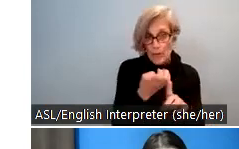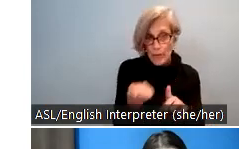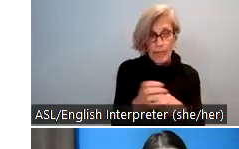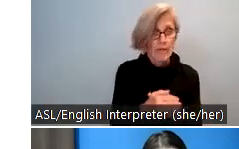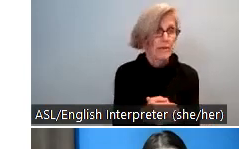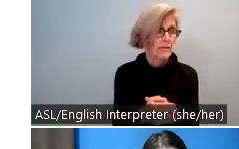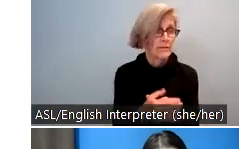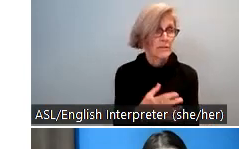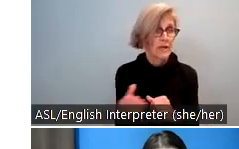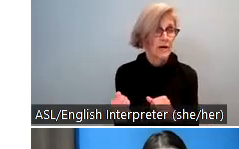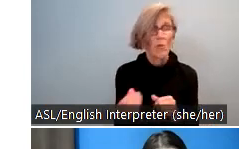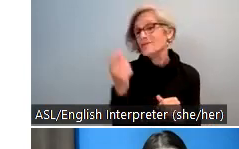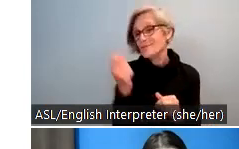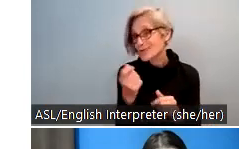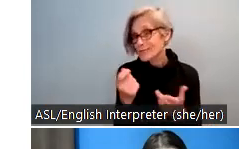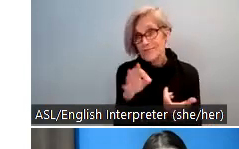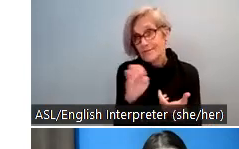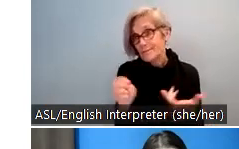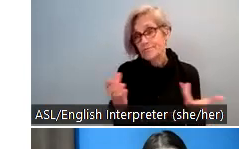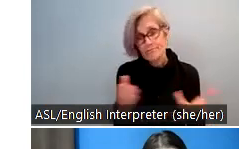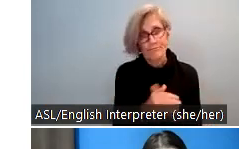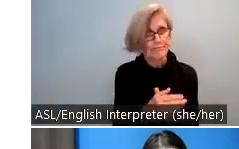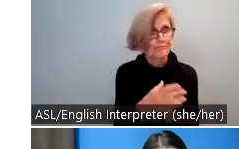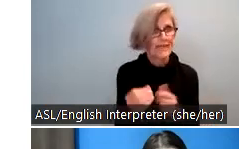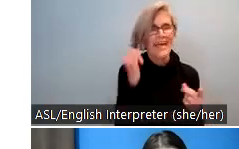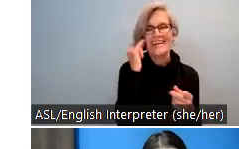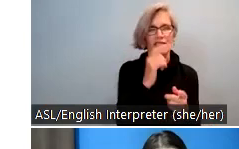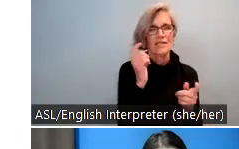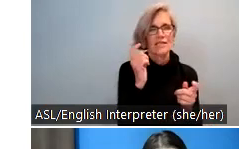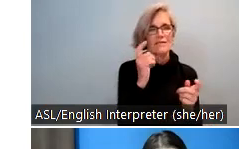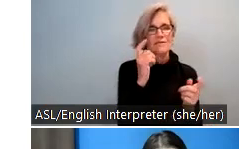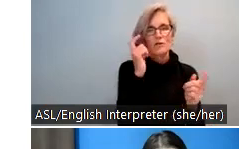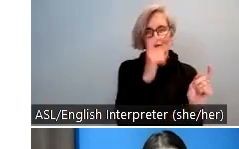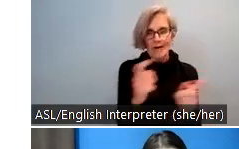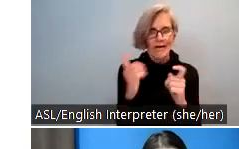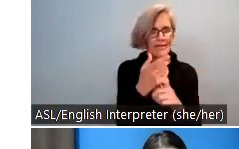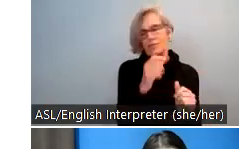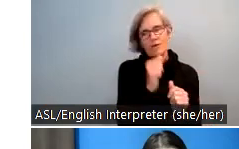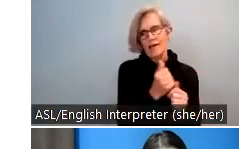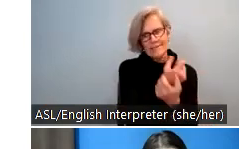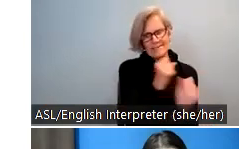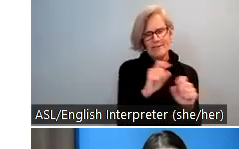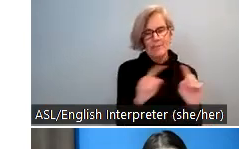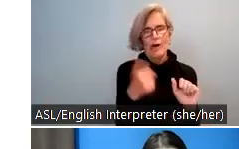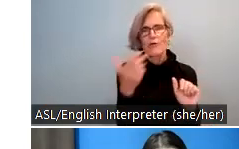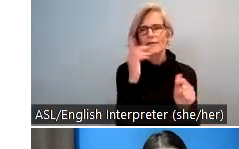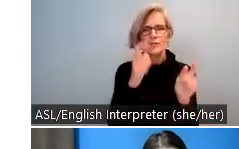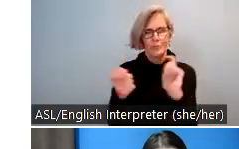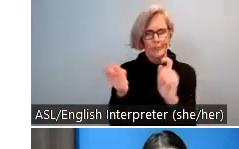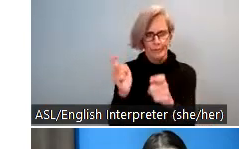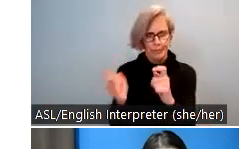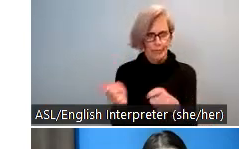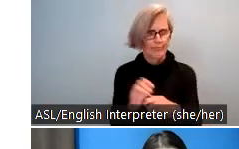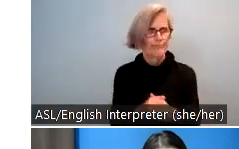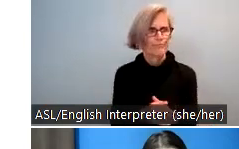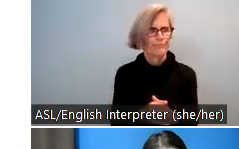And products or giveaways not tied to a safety education component. Sorry, these are ineligible expenses.